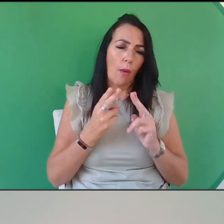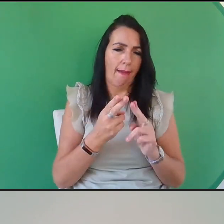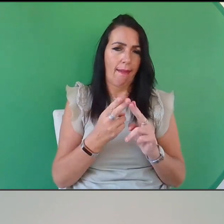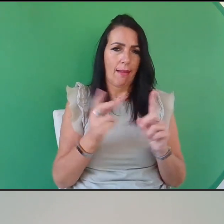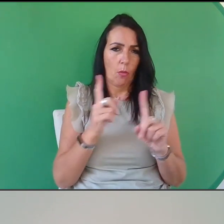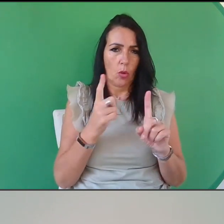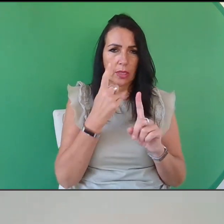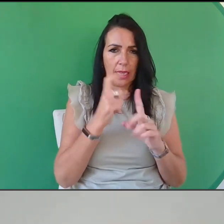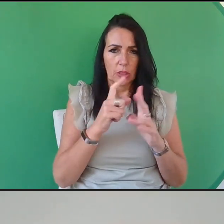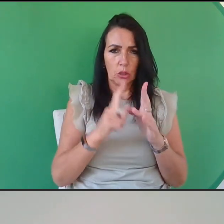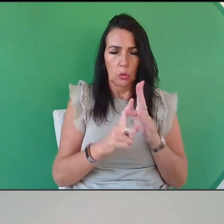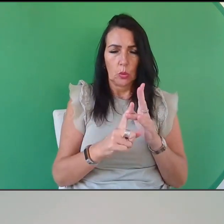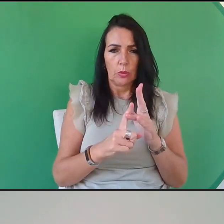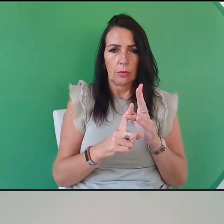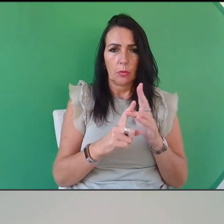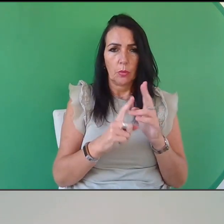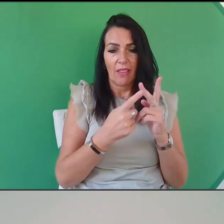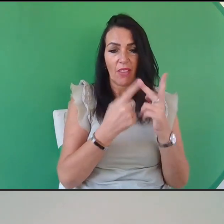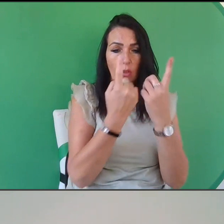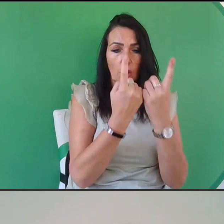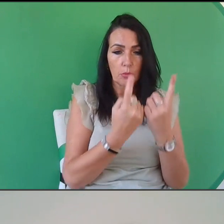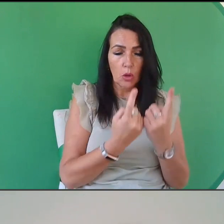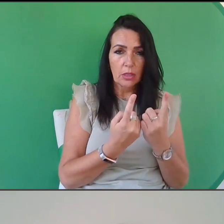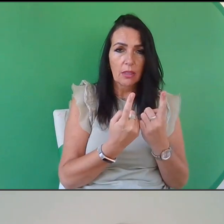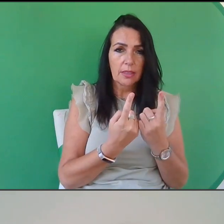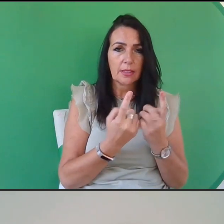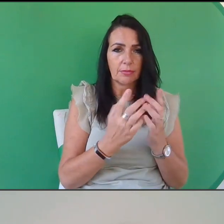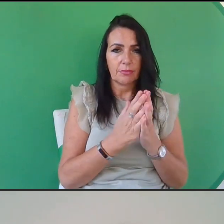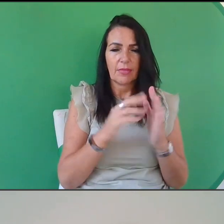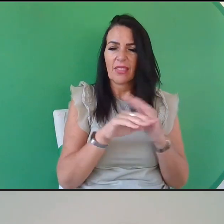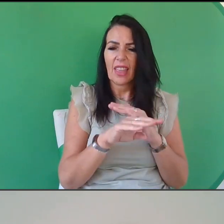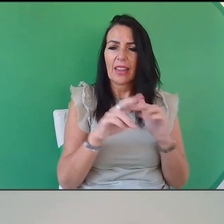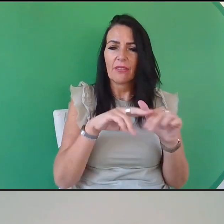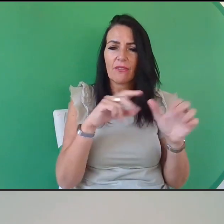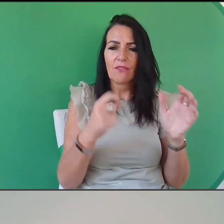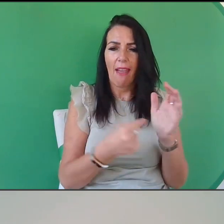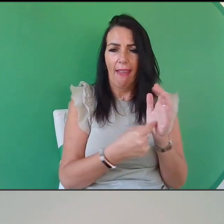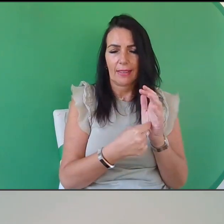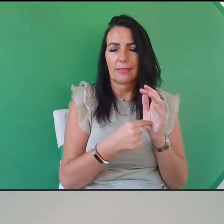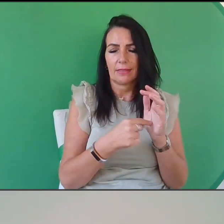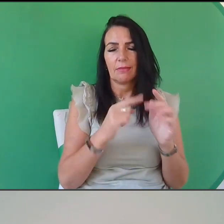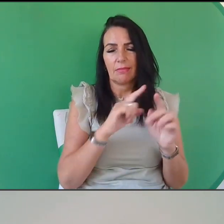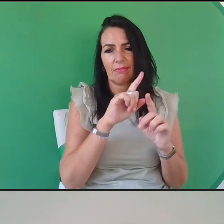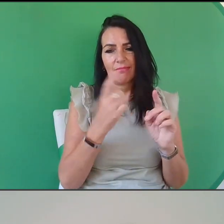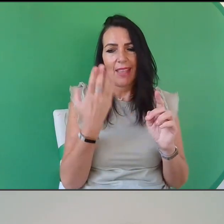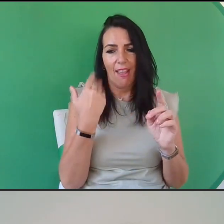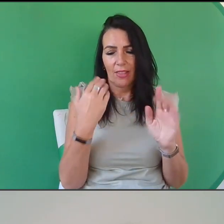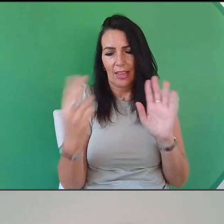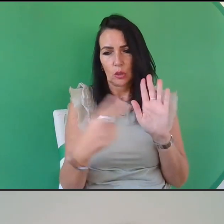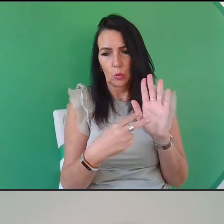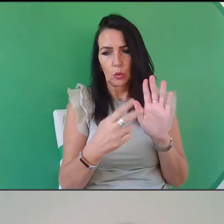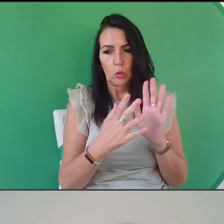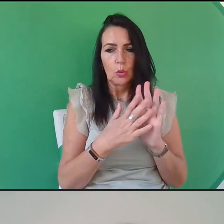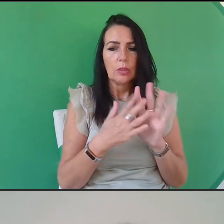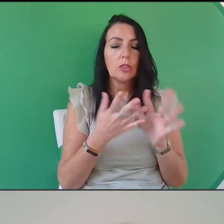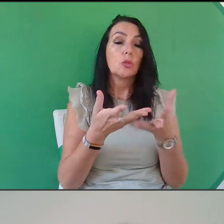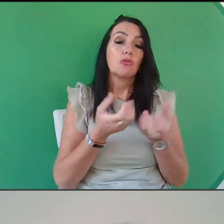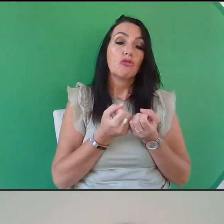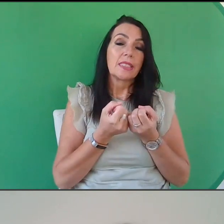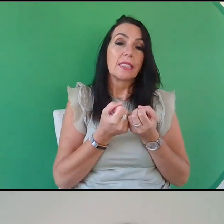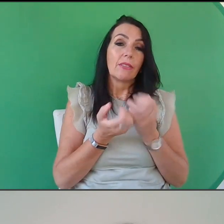then, we also have other products such as InFact, which I showed a bit of data from earlier, where you would receive that